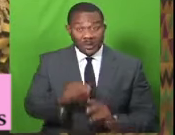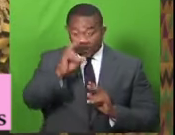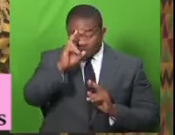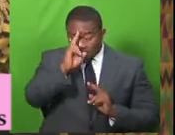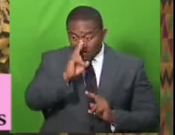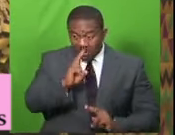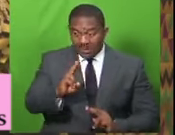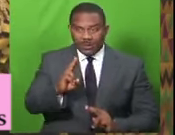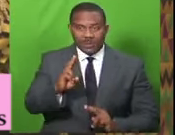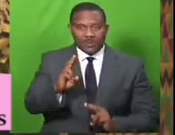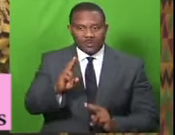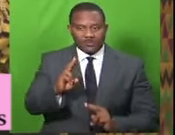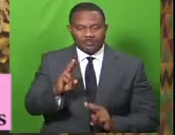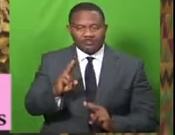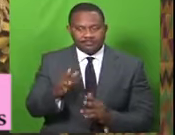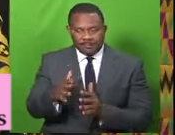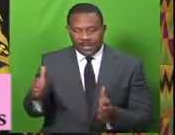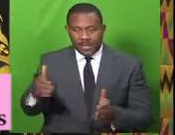Leader,